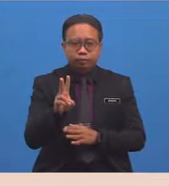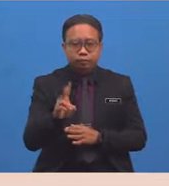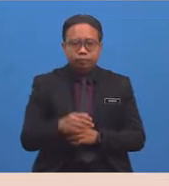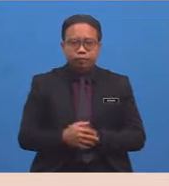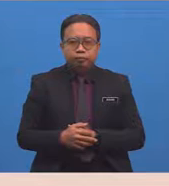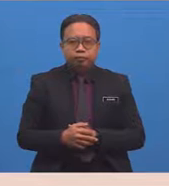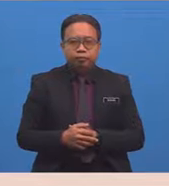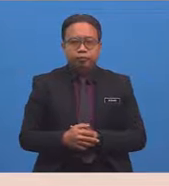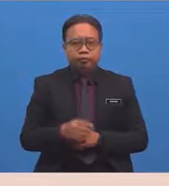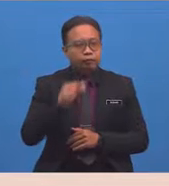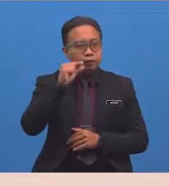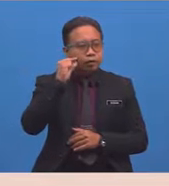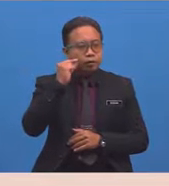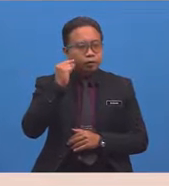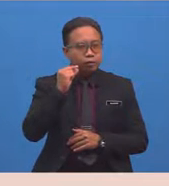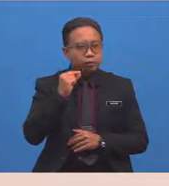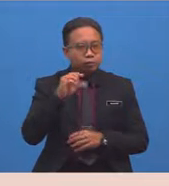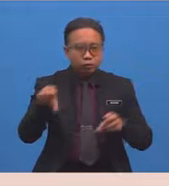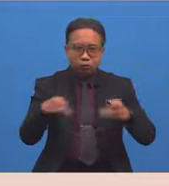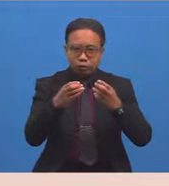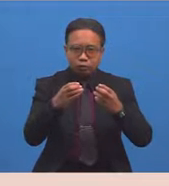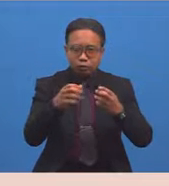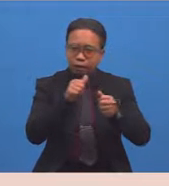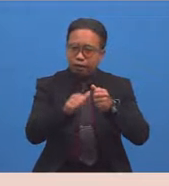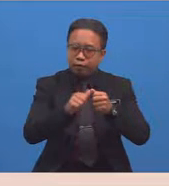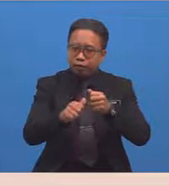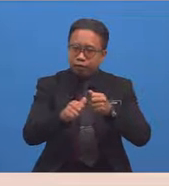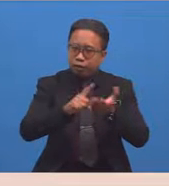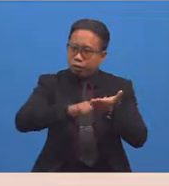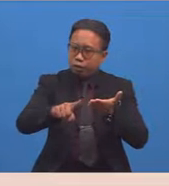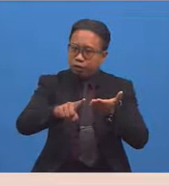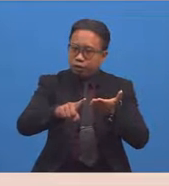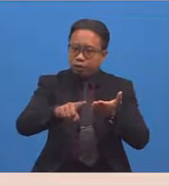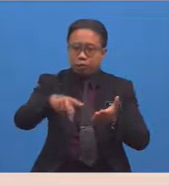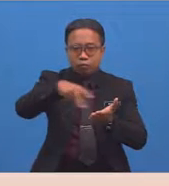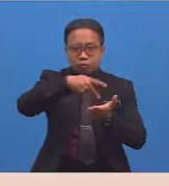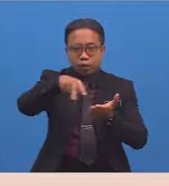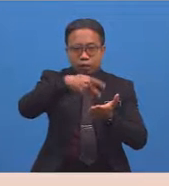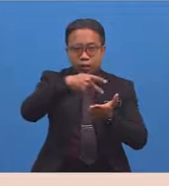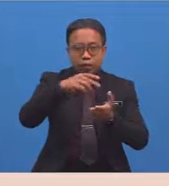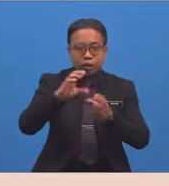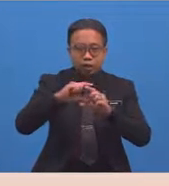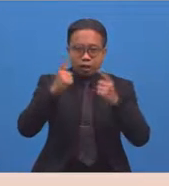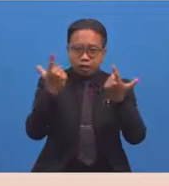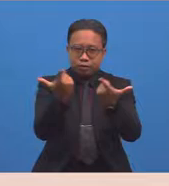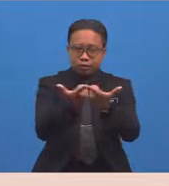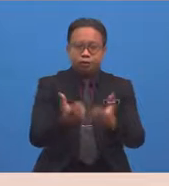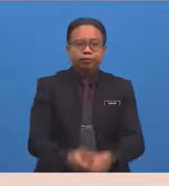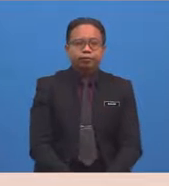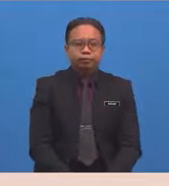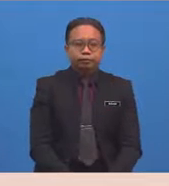girls. The girls dance together every weekend at their ballet class. Okay, so here,